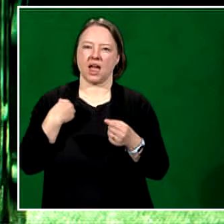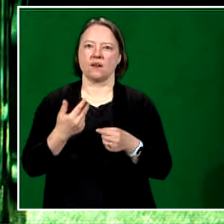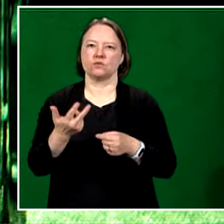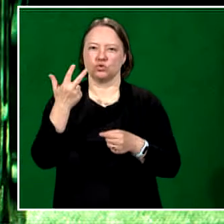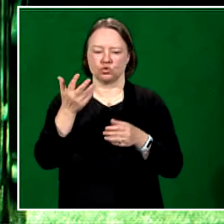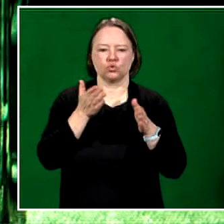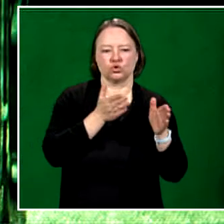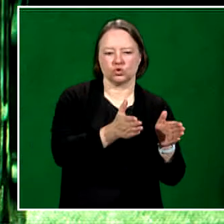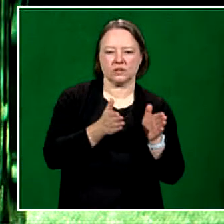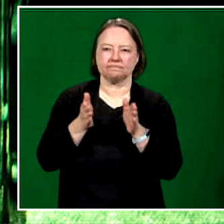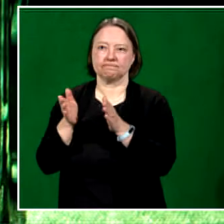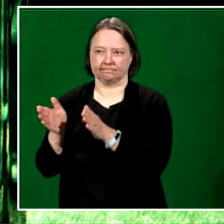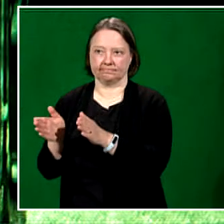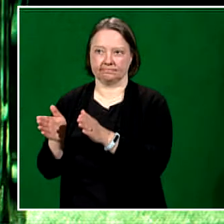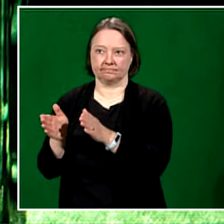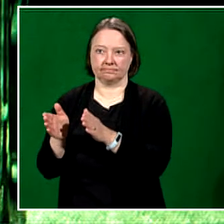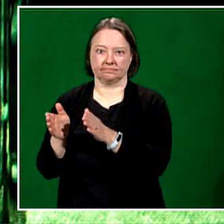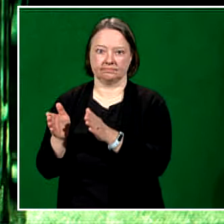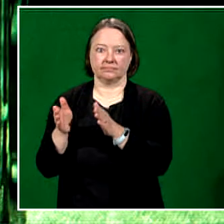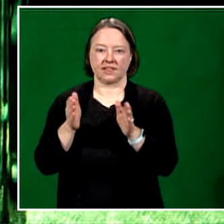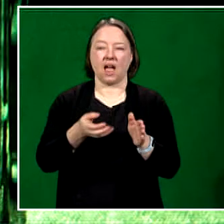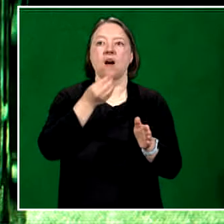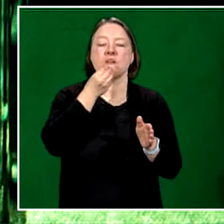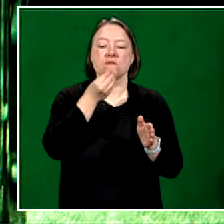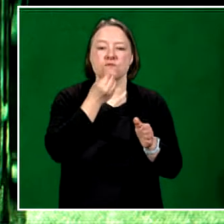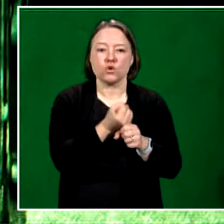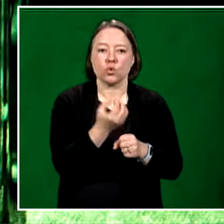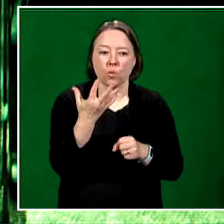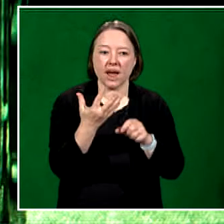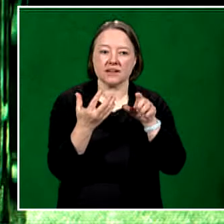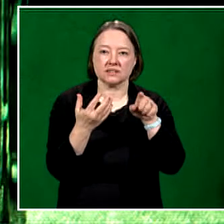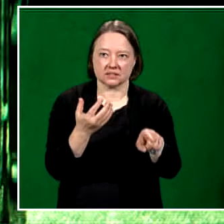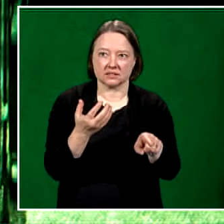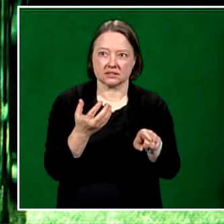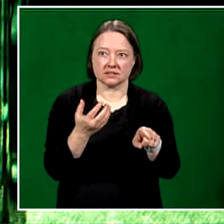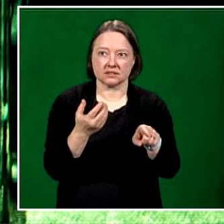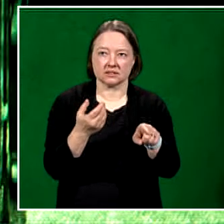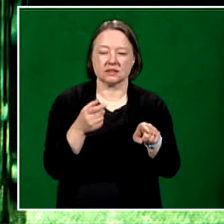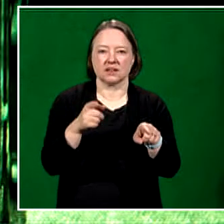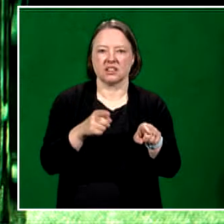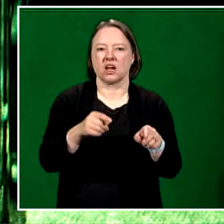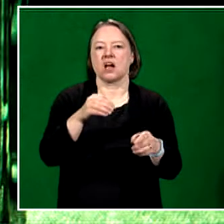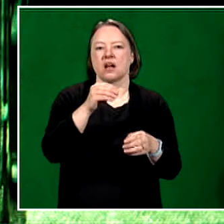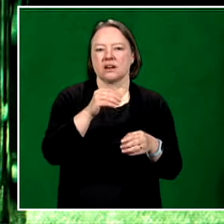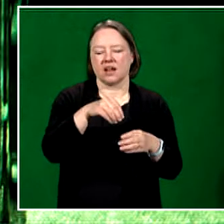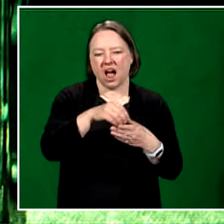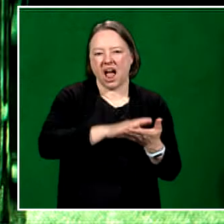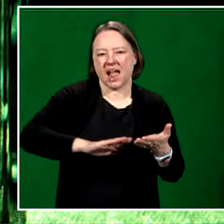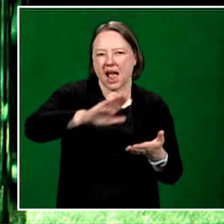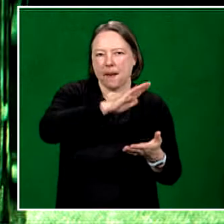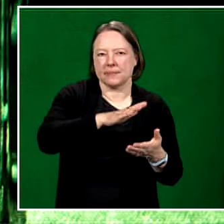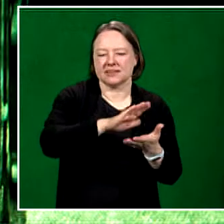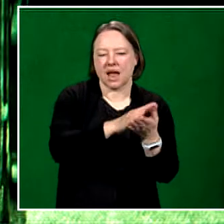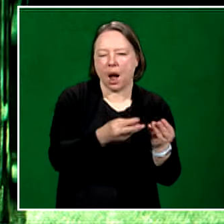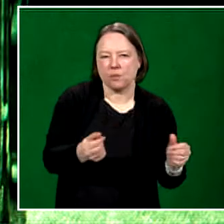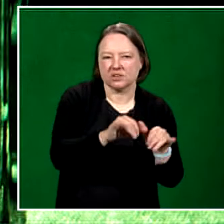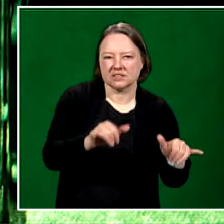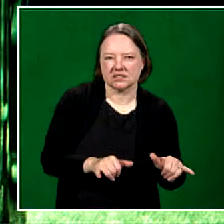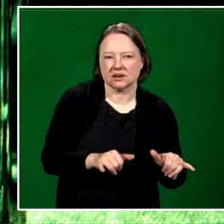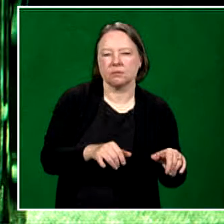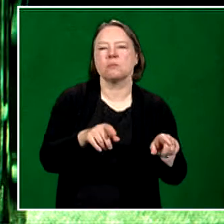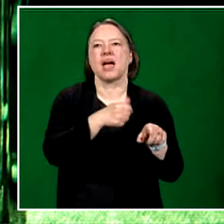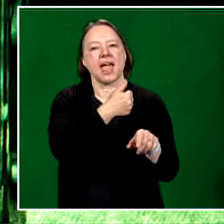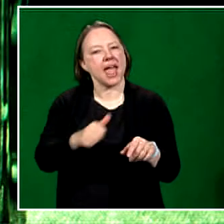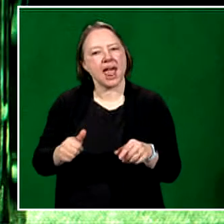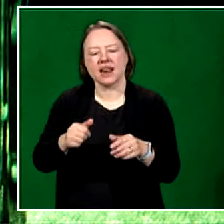streams. They do the food waste into their on-campus composting system, but then they do any